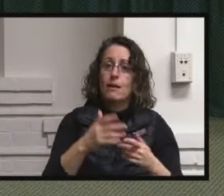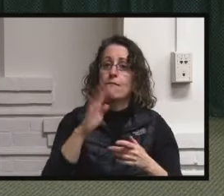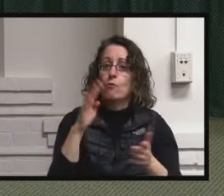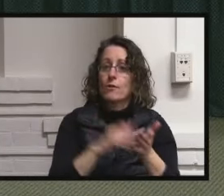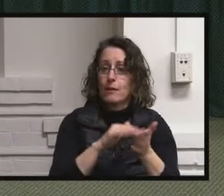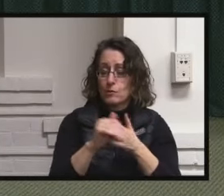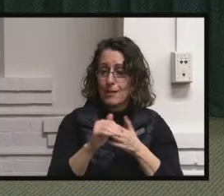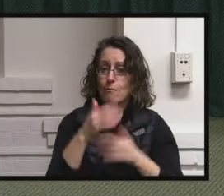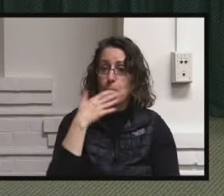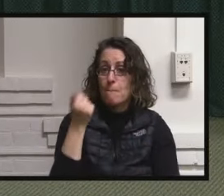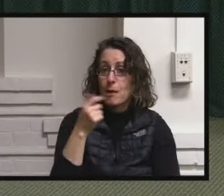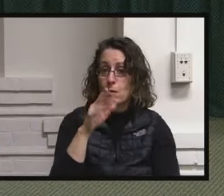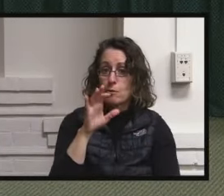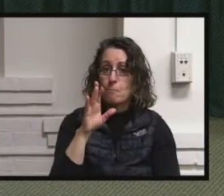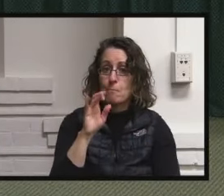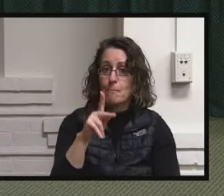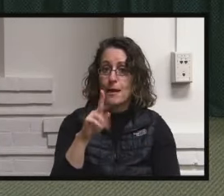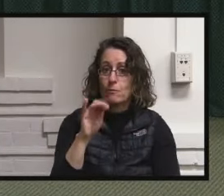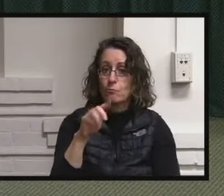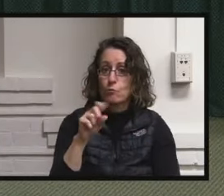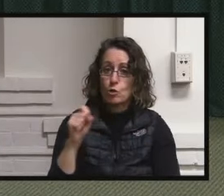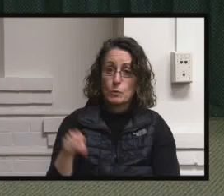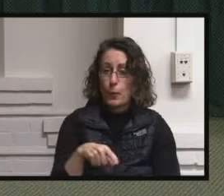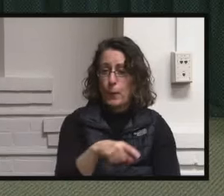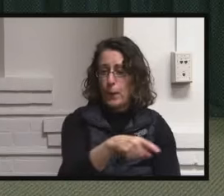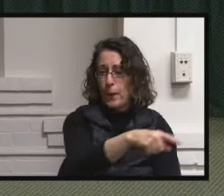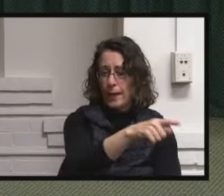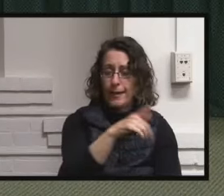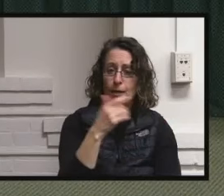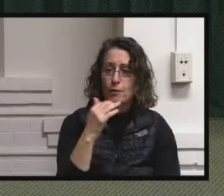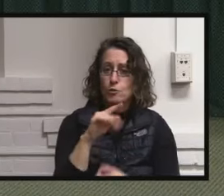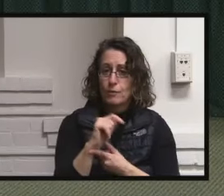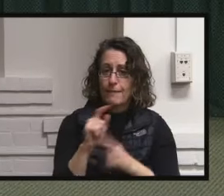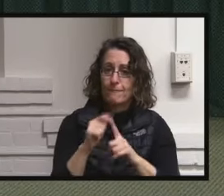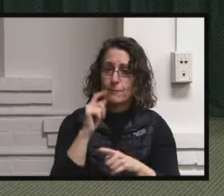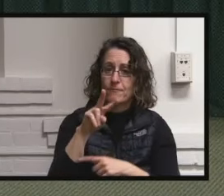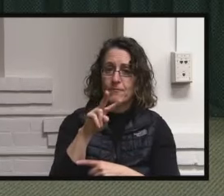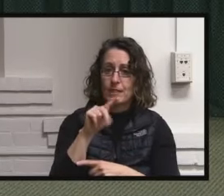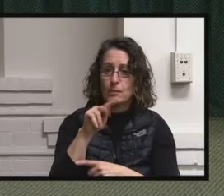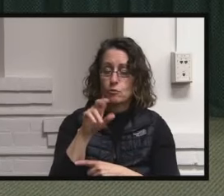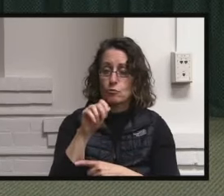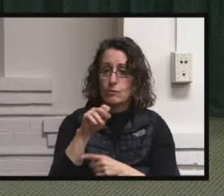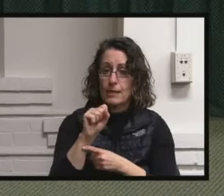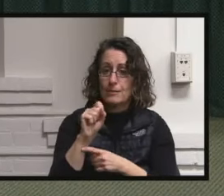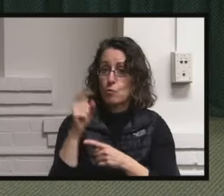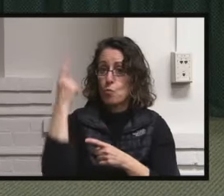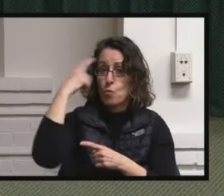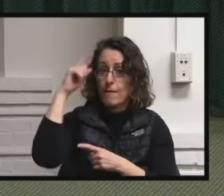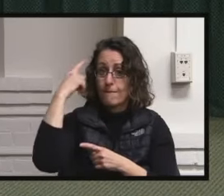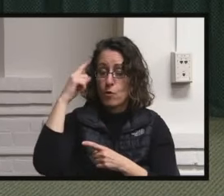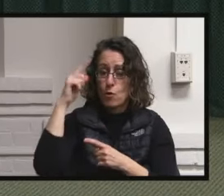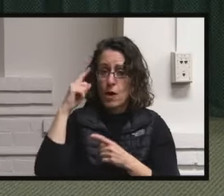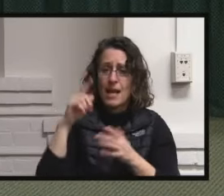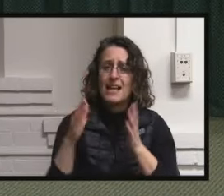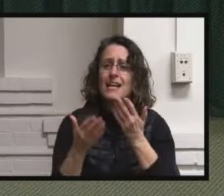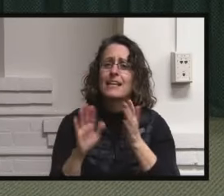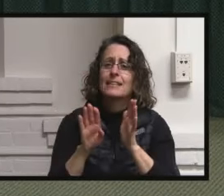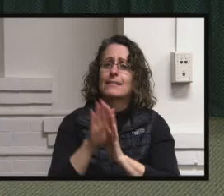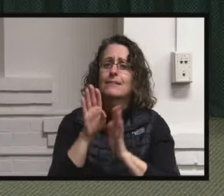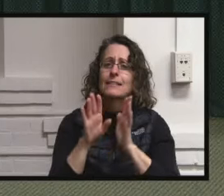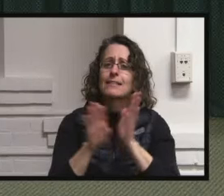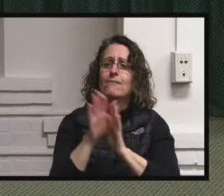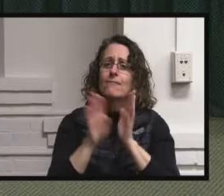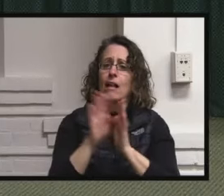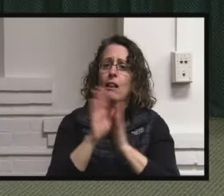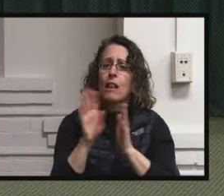grant from V-Trans to inventory, prioritize, and develop a capital budget plan